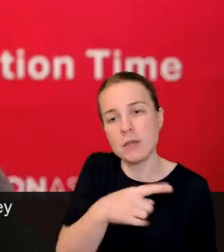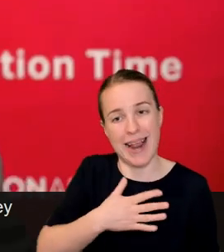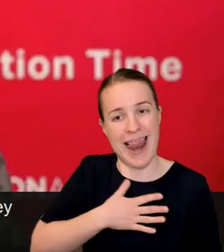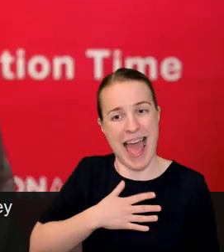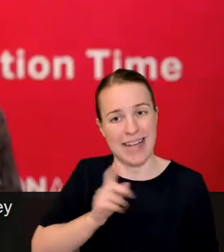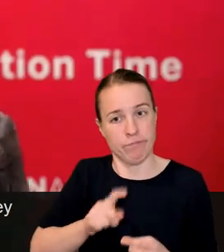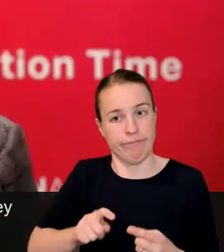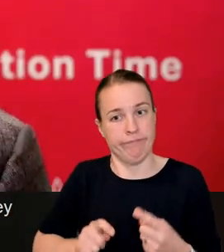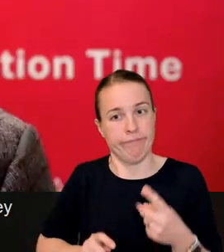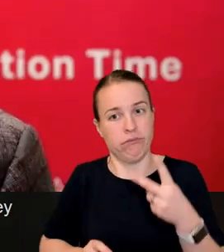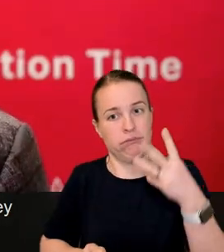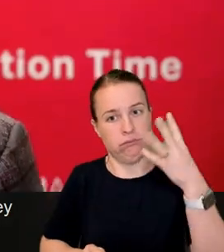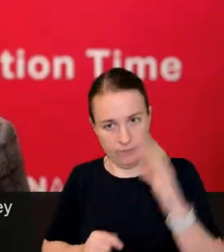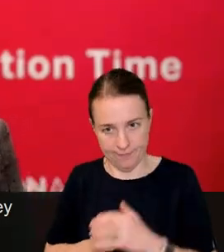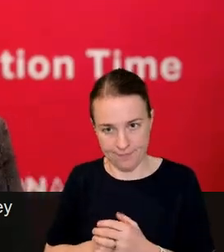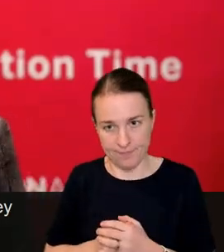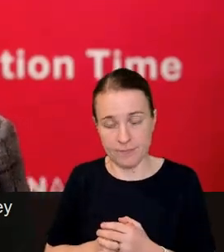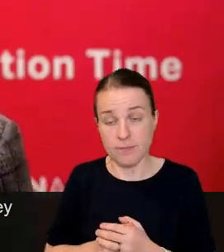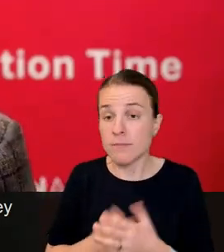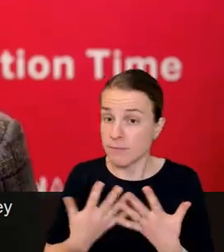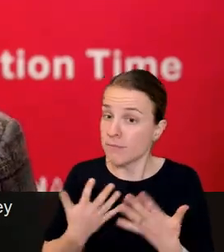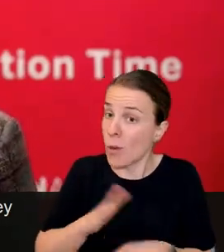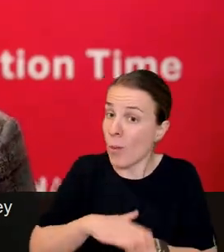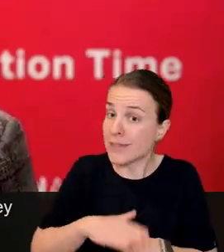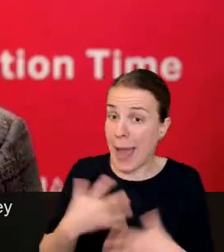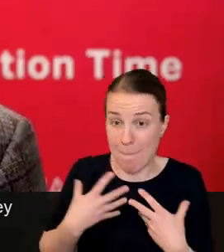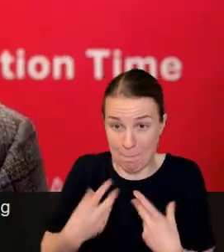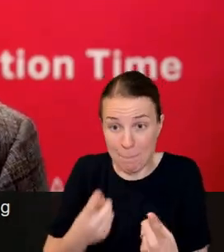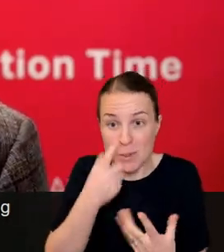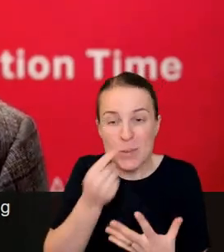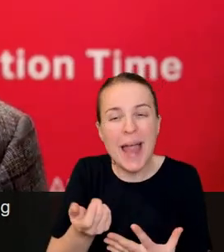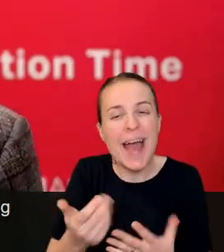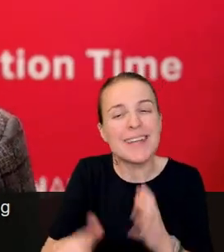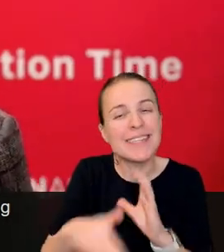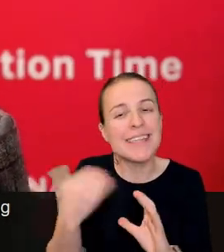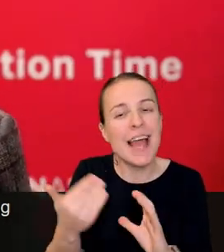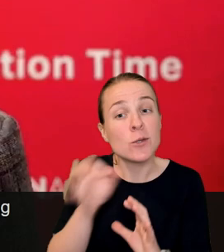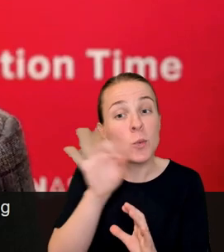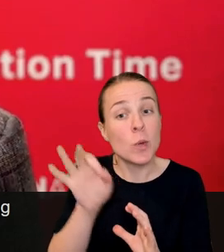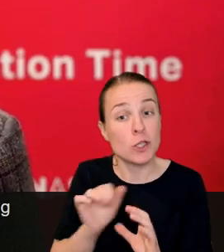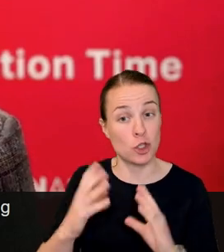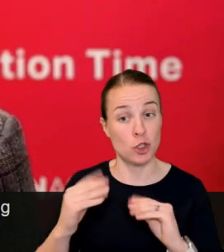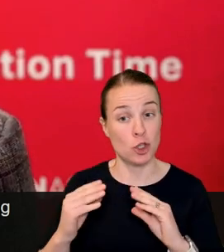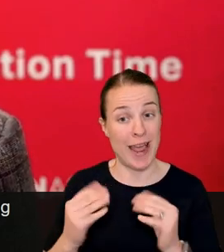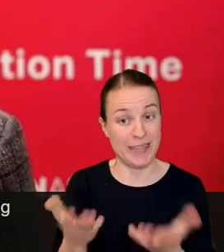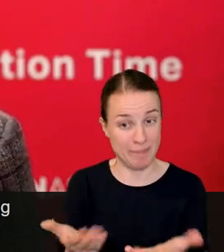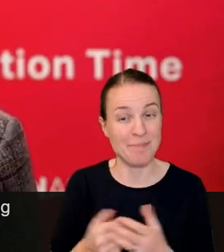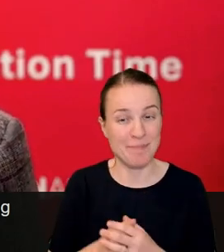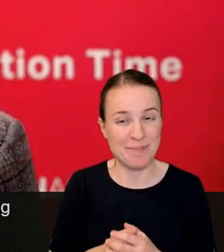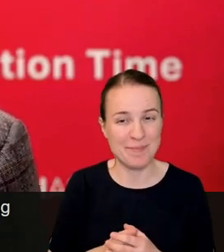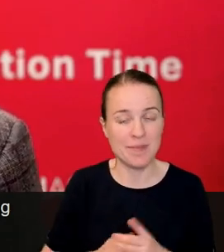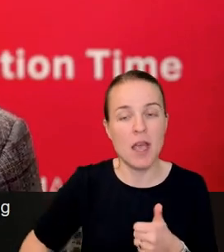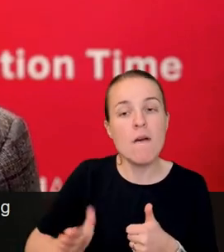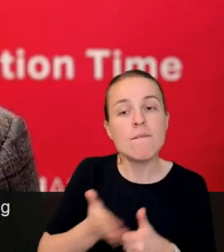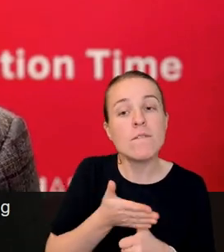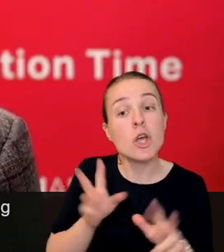please do start submitting your questions in the chat. Our first topic tonight is